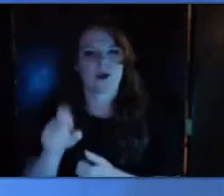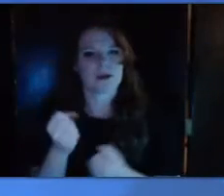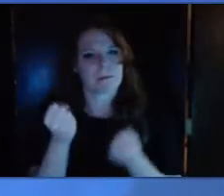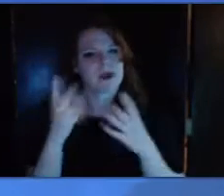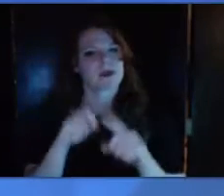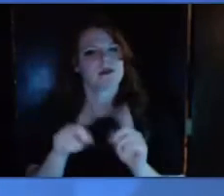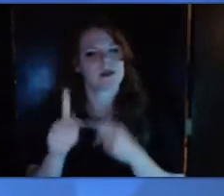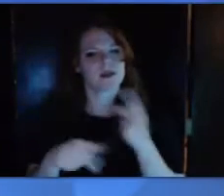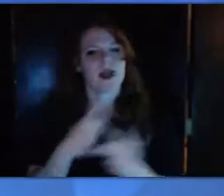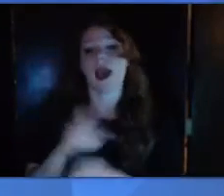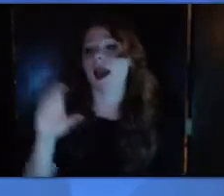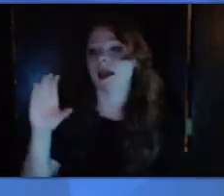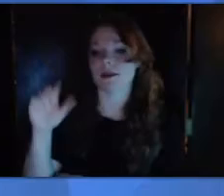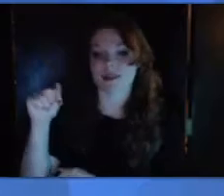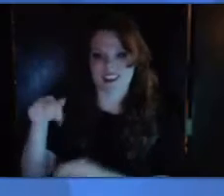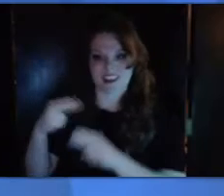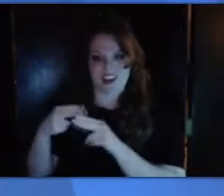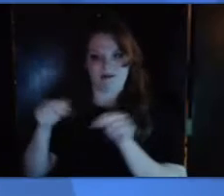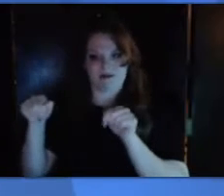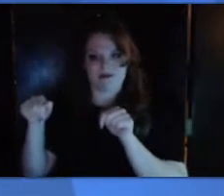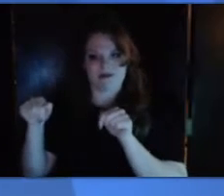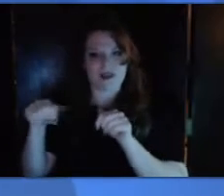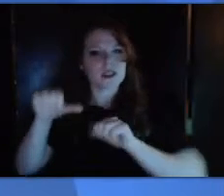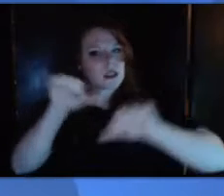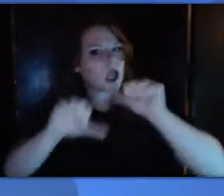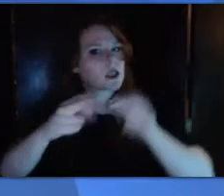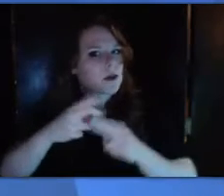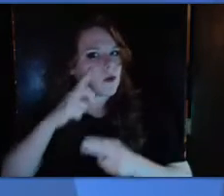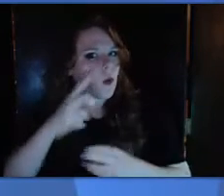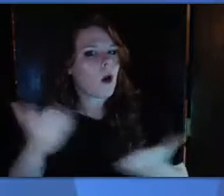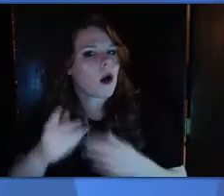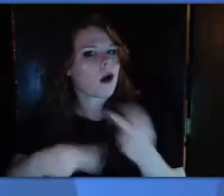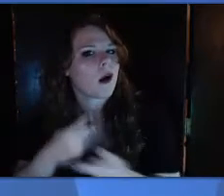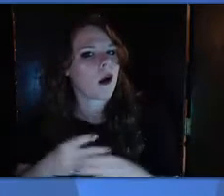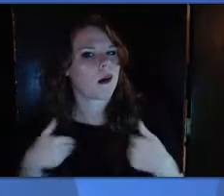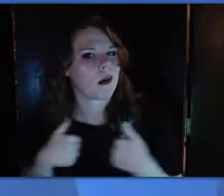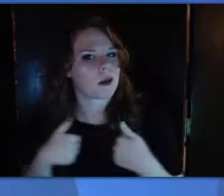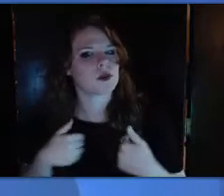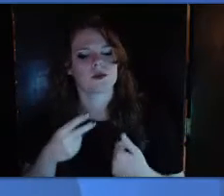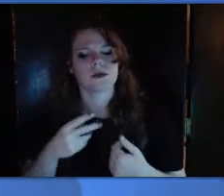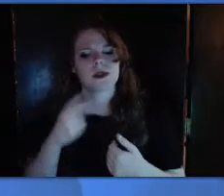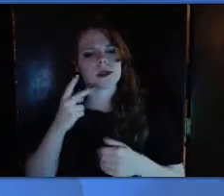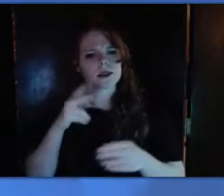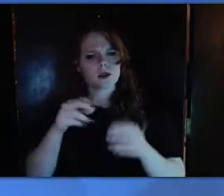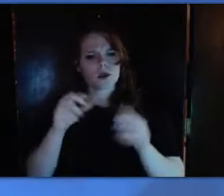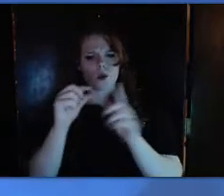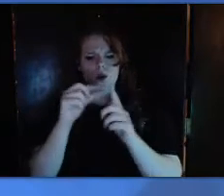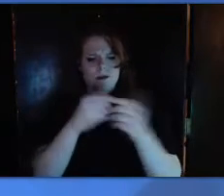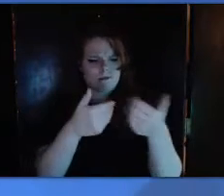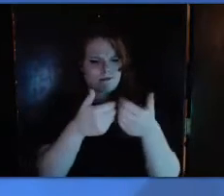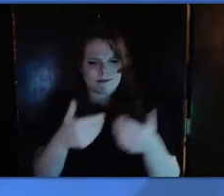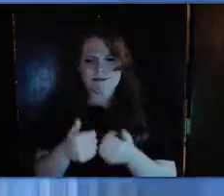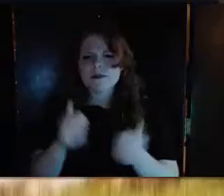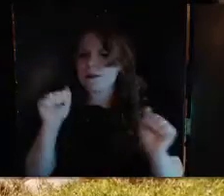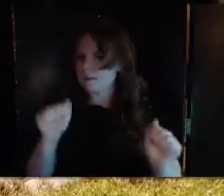breeds. Canis familiaris is the scientific name for what animal? If you break those words down, you may be able to guess this one if you don't